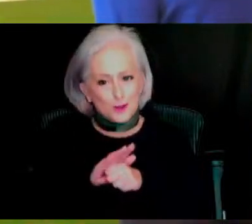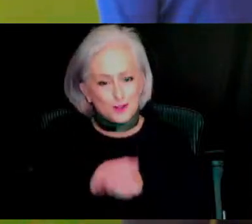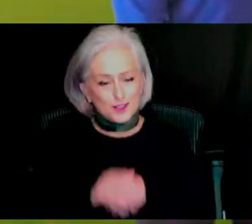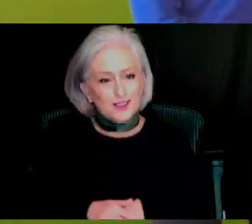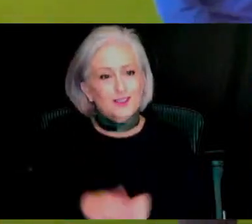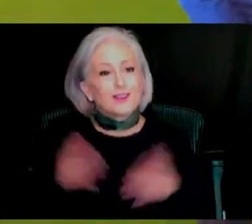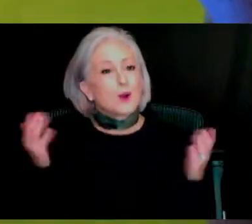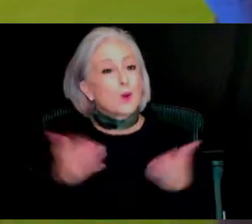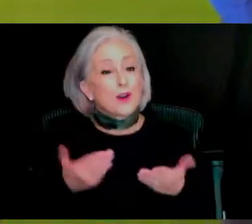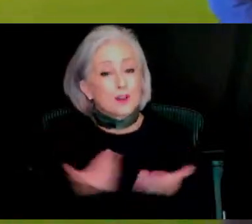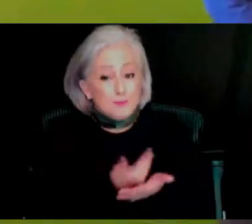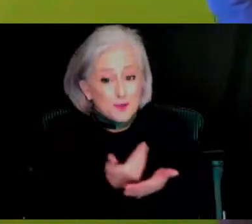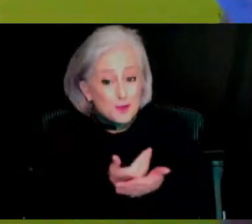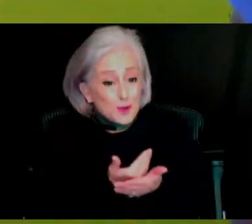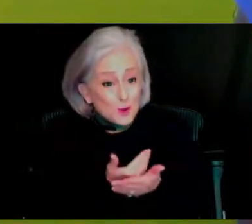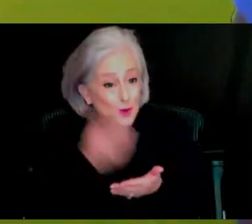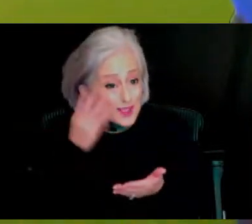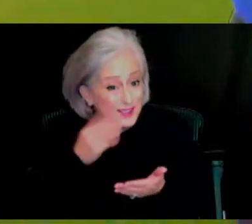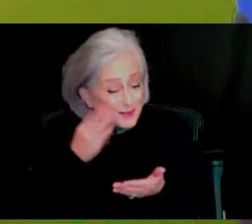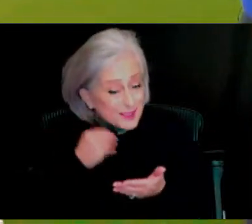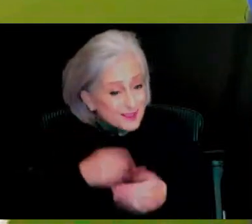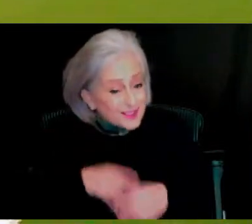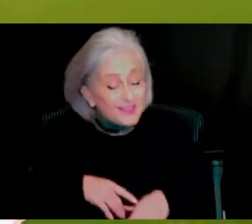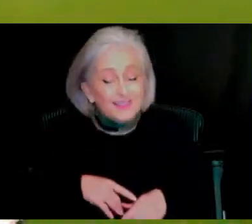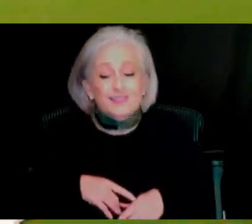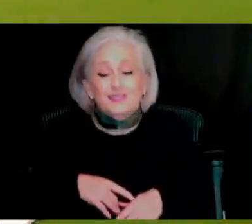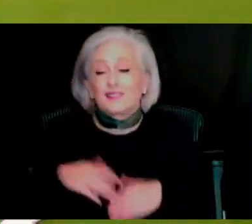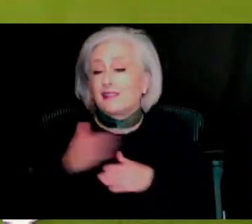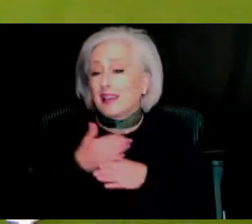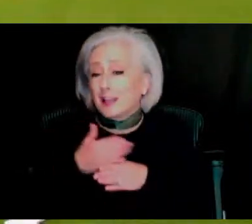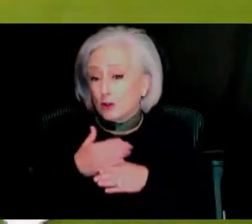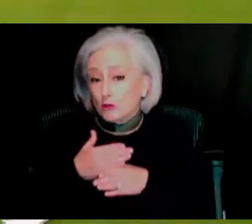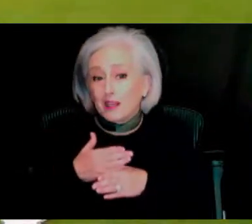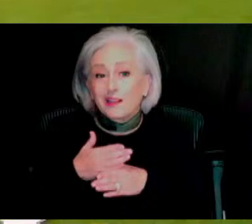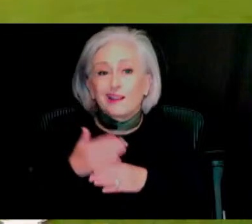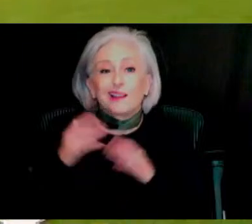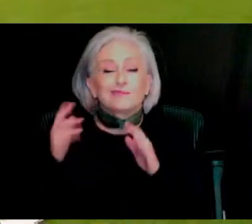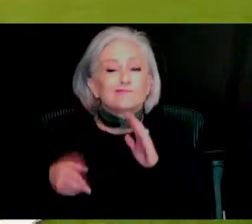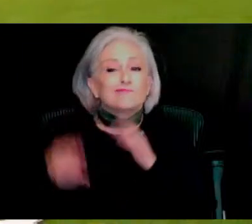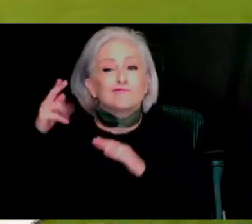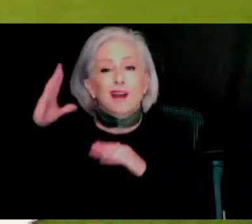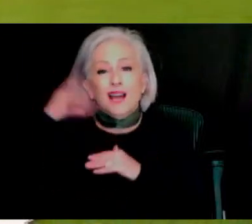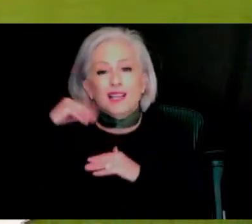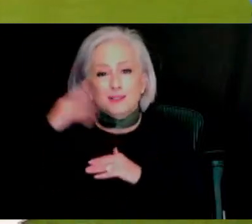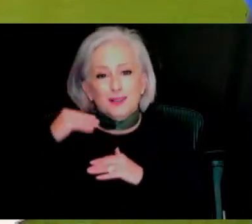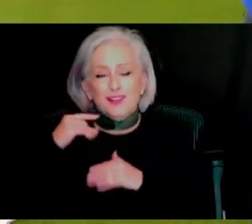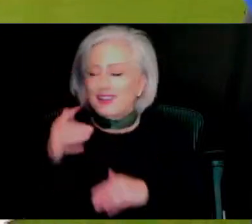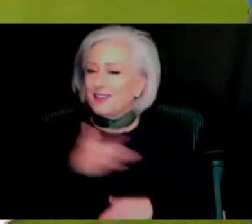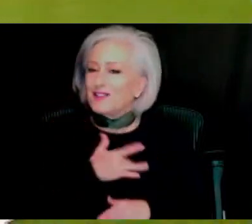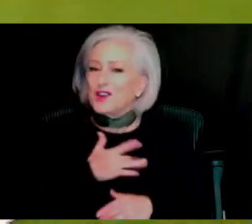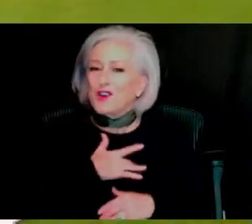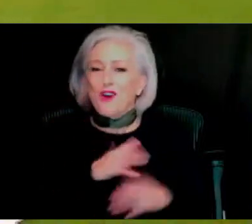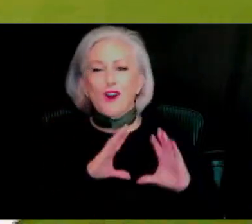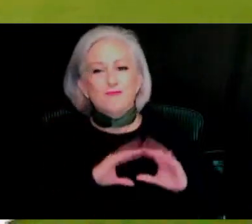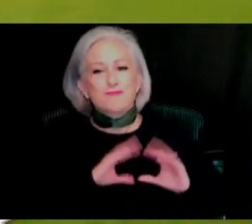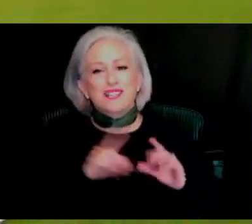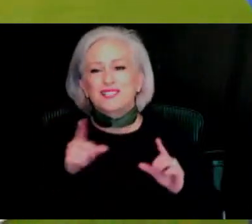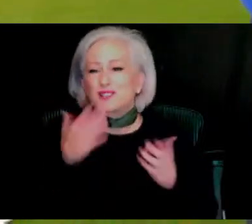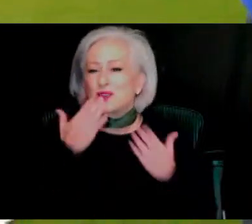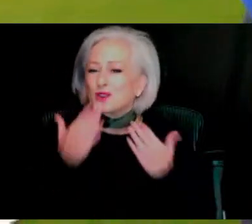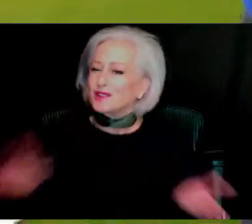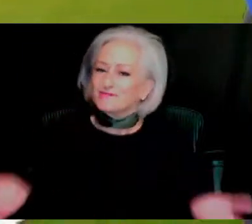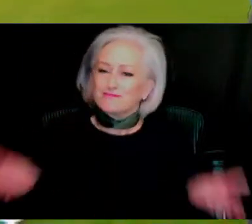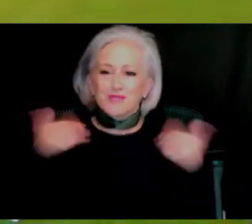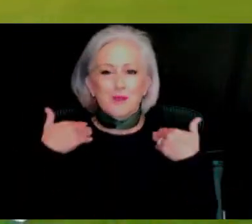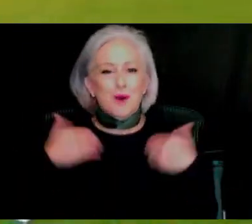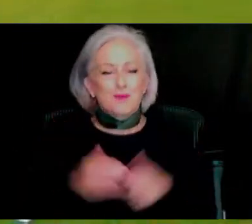intermediate, you welcome experienced people who work out all different levels. As long as you have a heartbeat, as long as you have a heartbeat, we'll welcome you in.